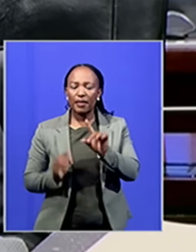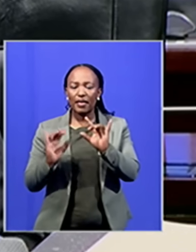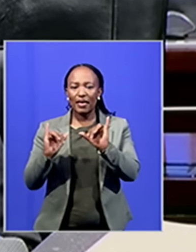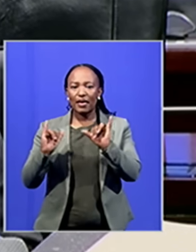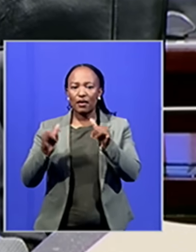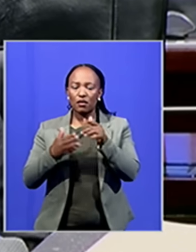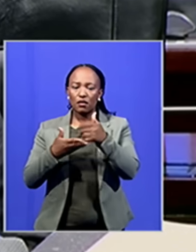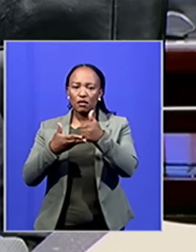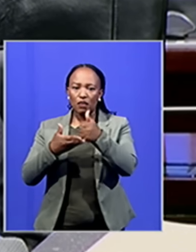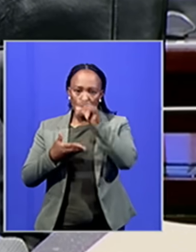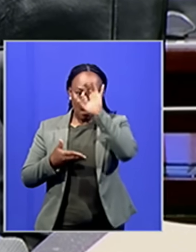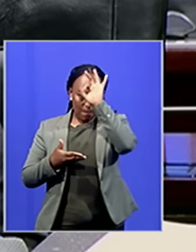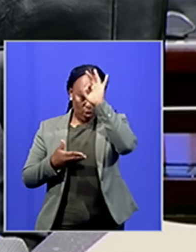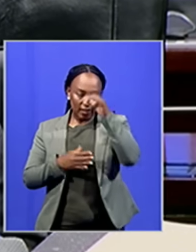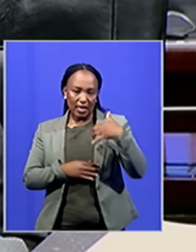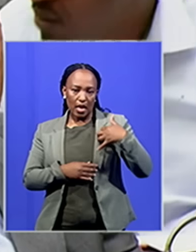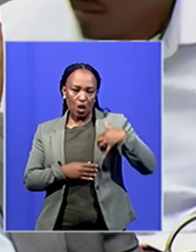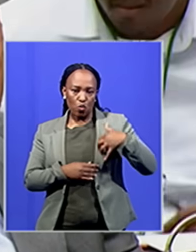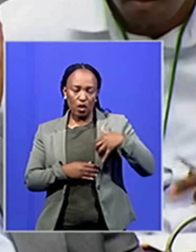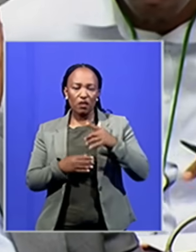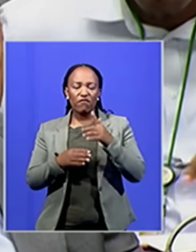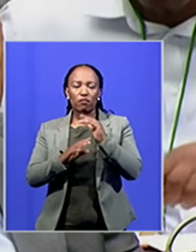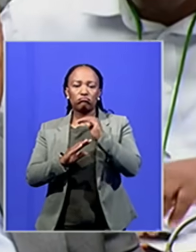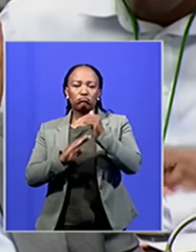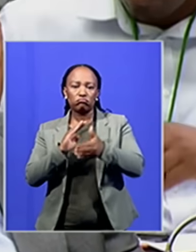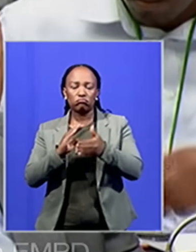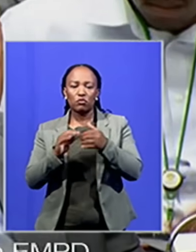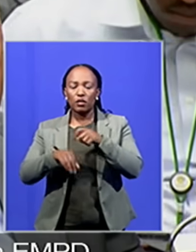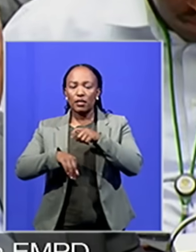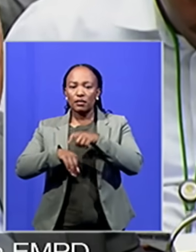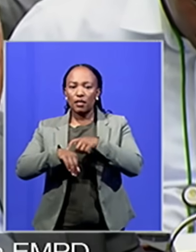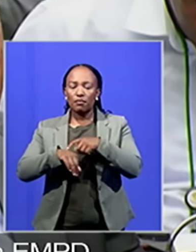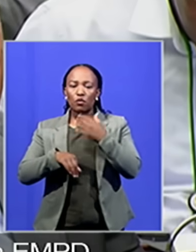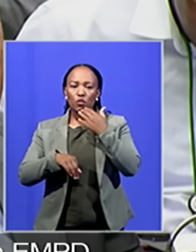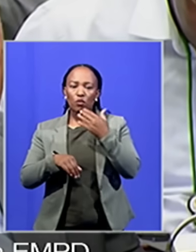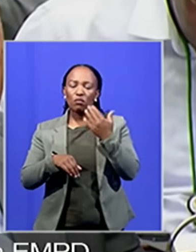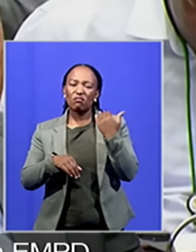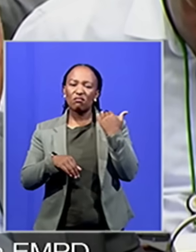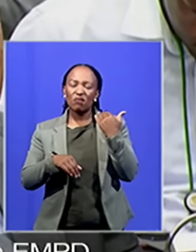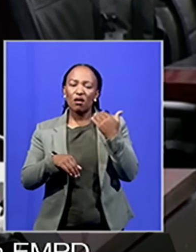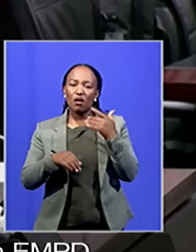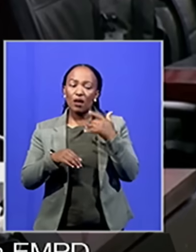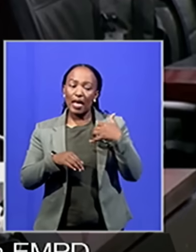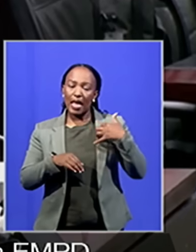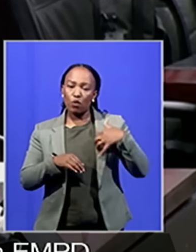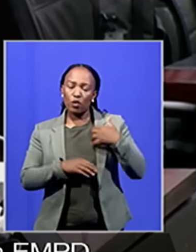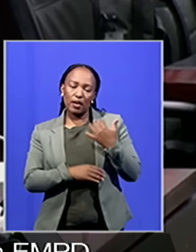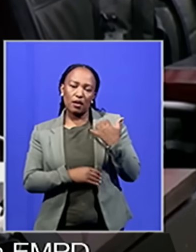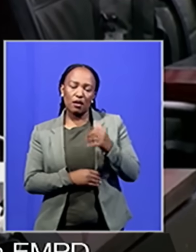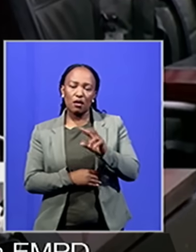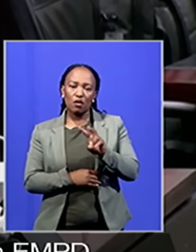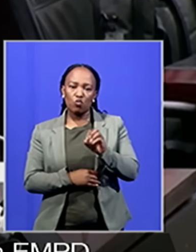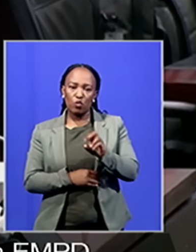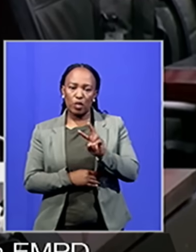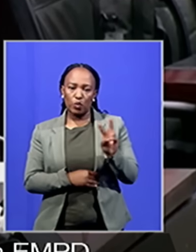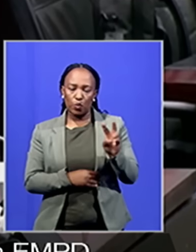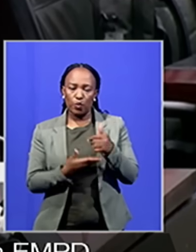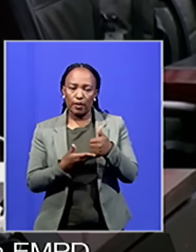thusa sepolesa sa Ekurhuleni Metro ka tshireletso nakong ya pulo ya lekgotla la ketso ya molao Ekurhuleni ka 2022.